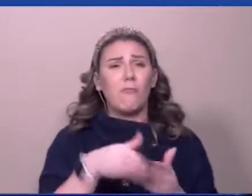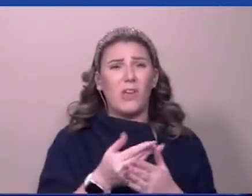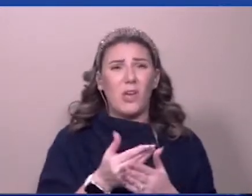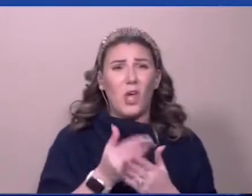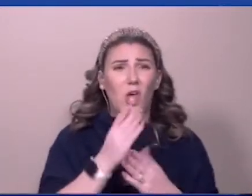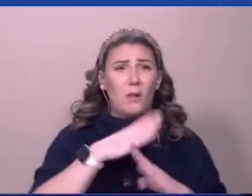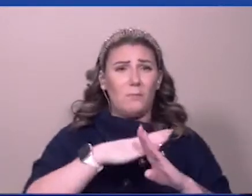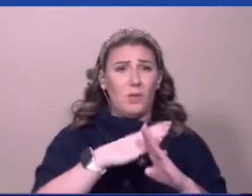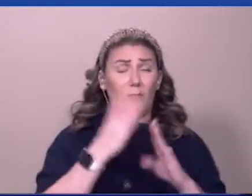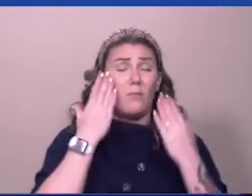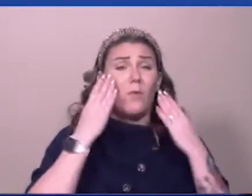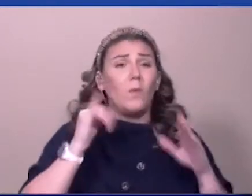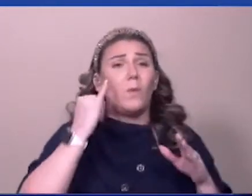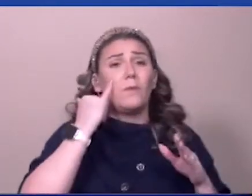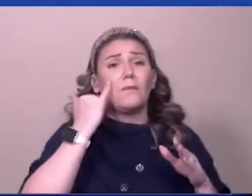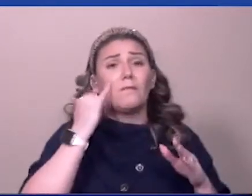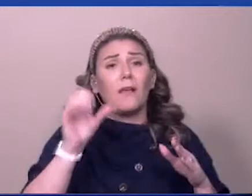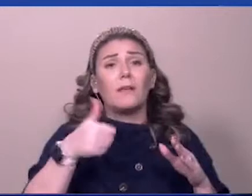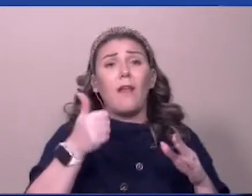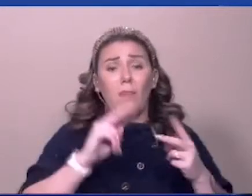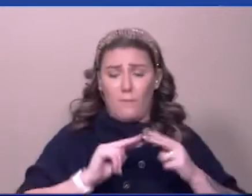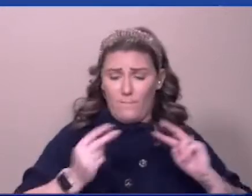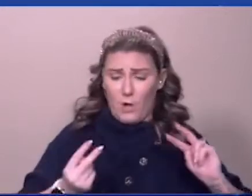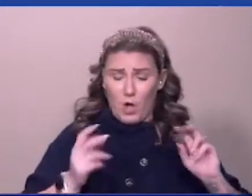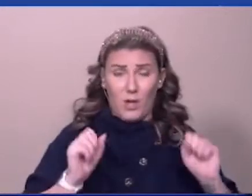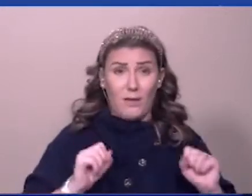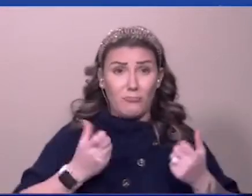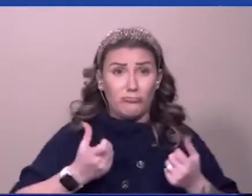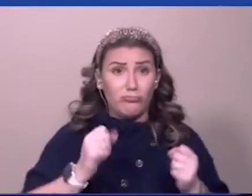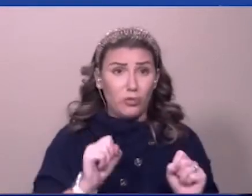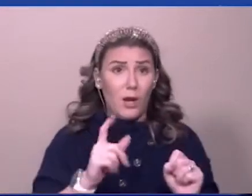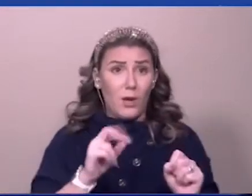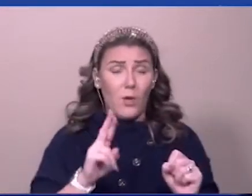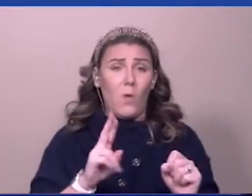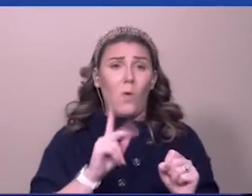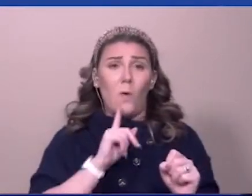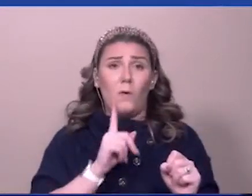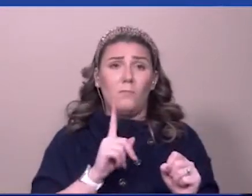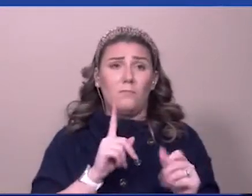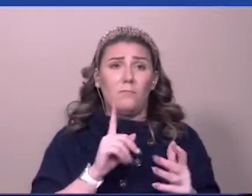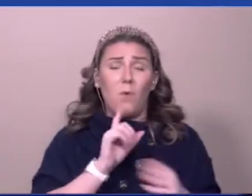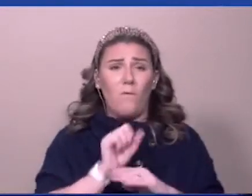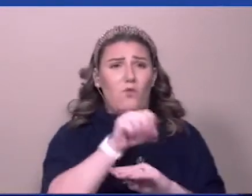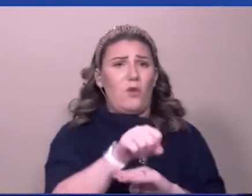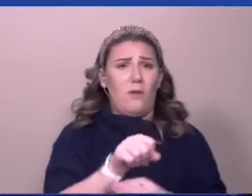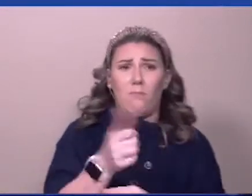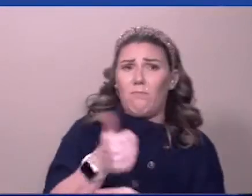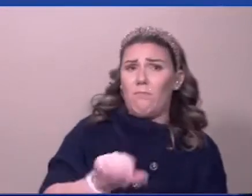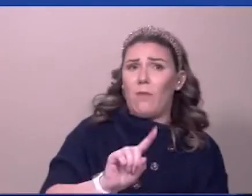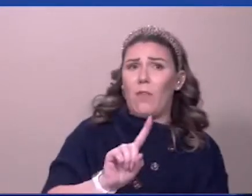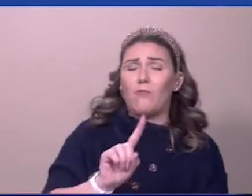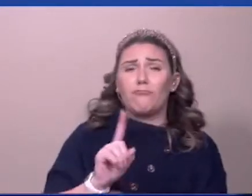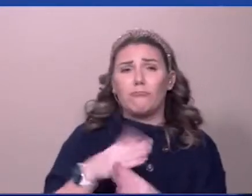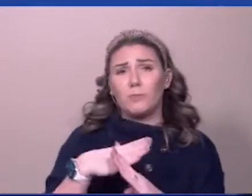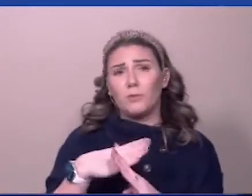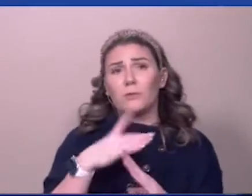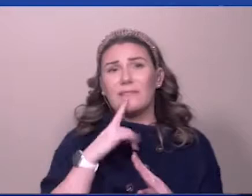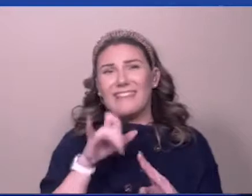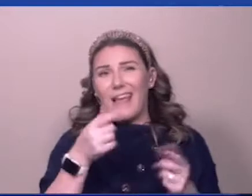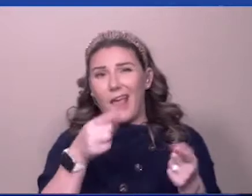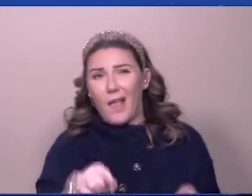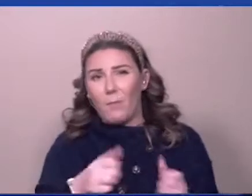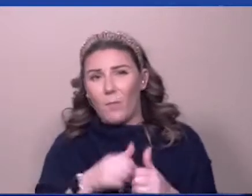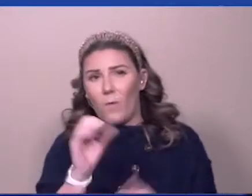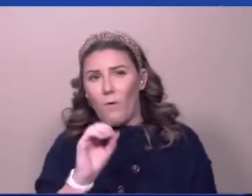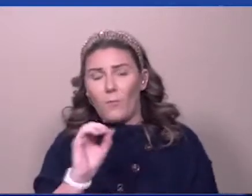another variant could again attempt or succeed at evading some immunity. That's already happened. The other thing is